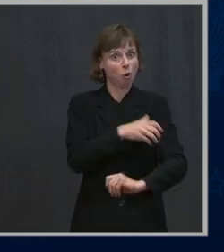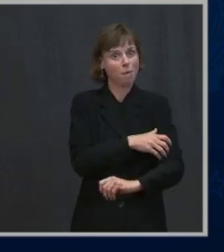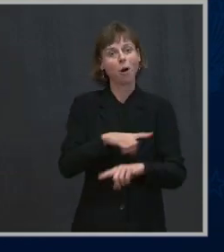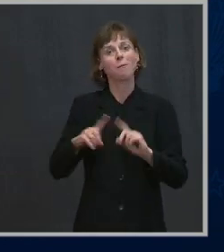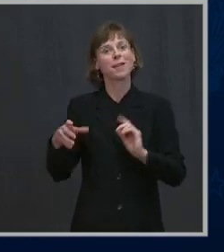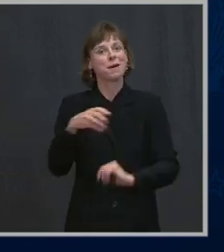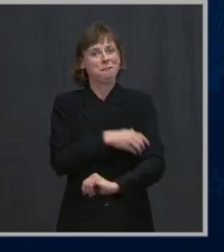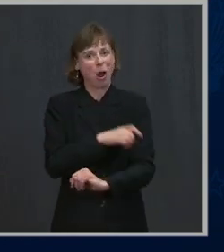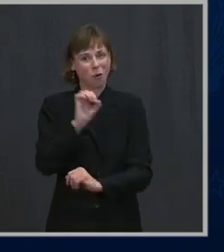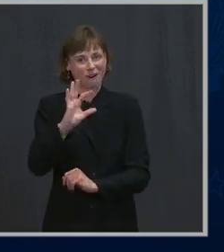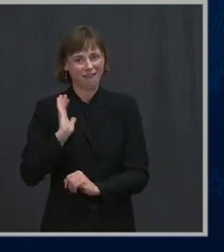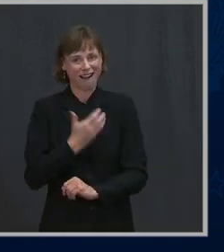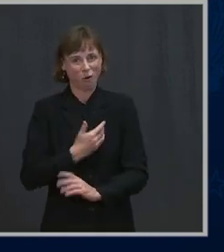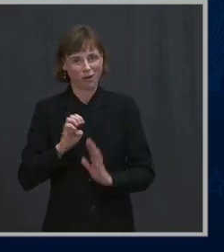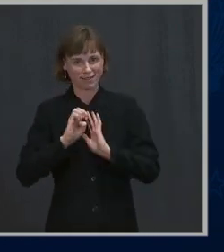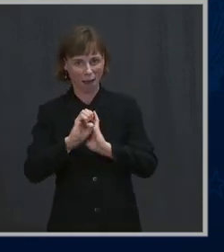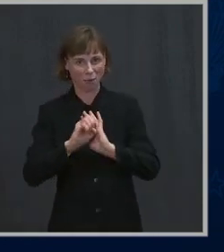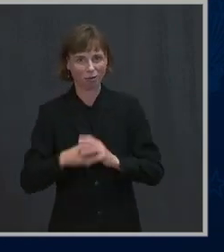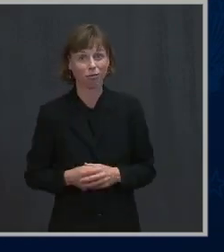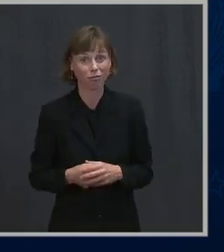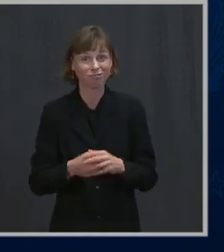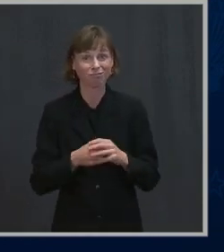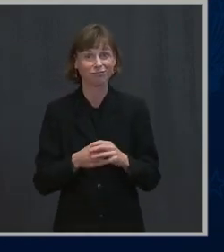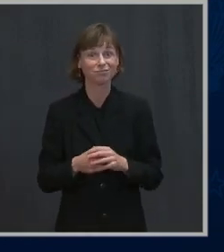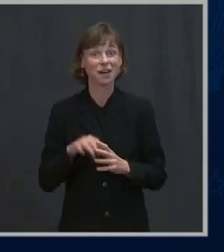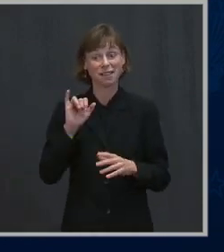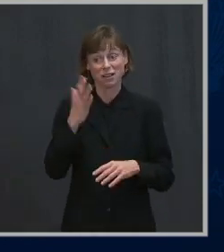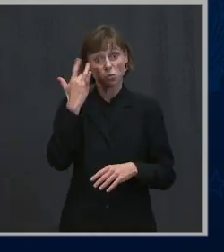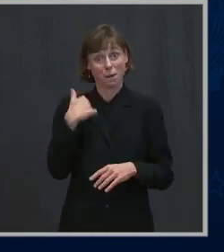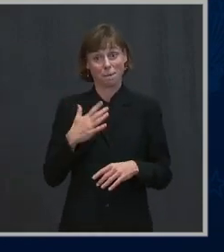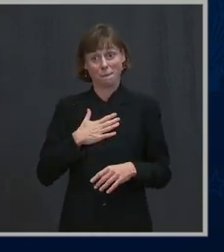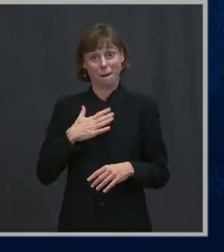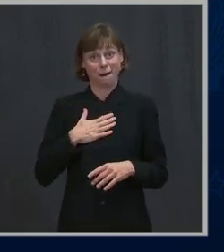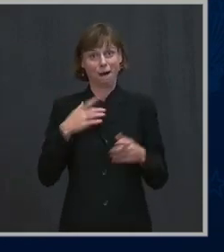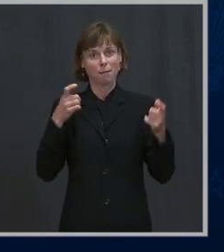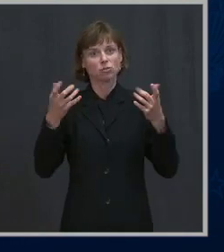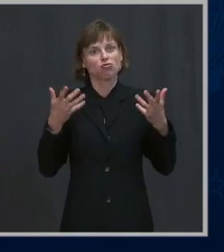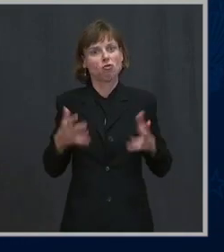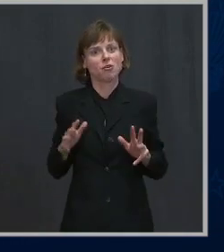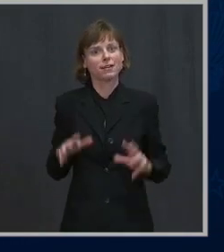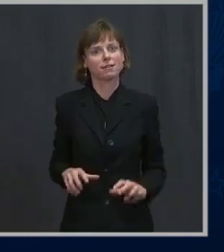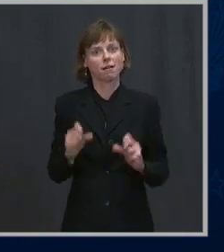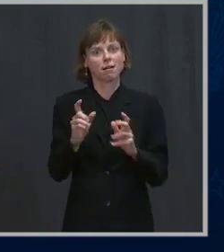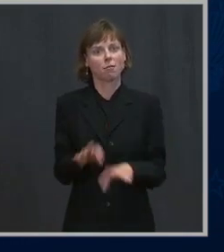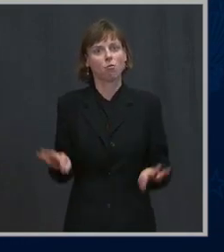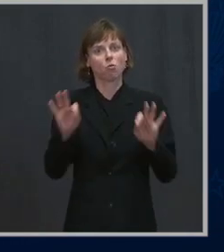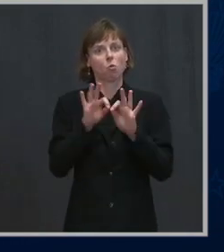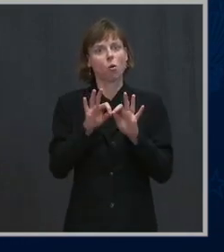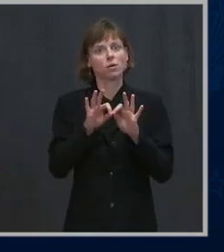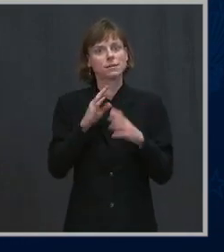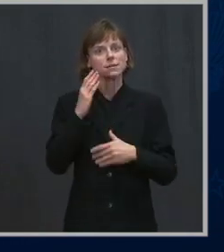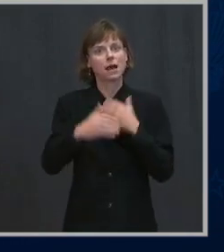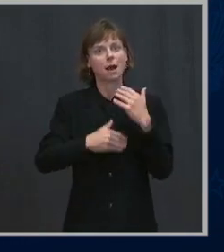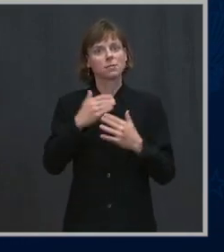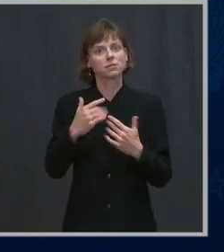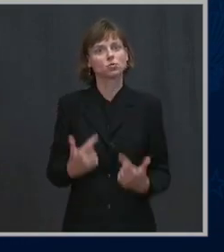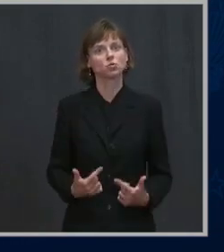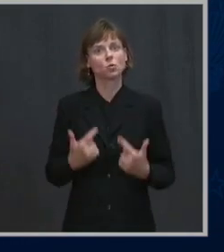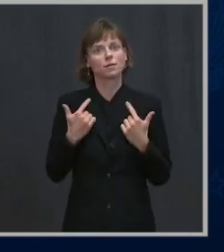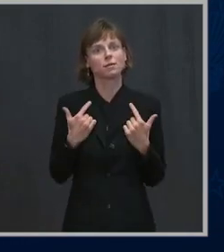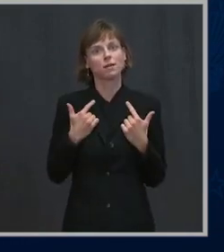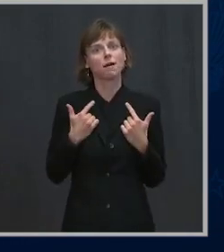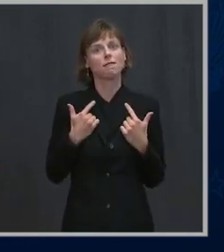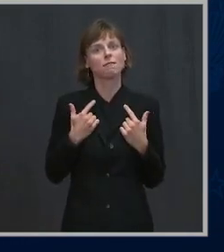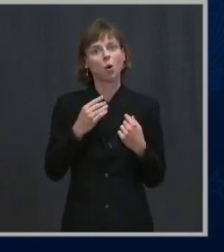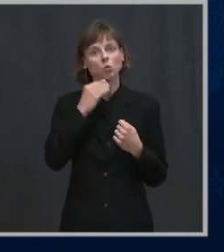example that's why my administration has already taken the important step to live our domestic values